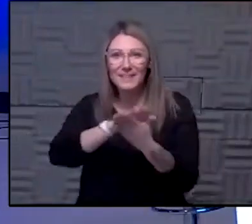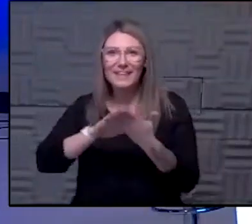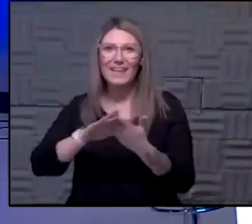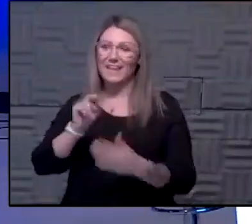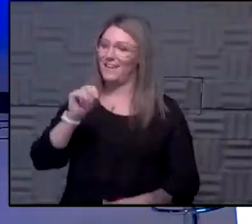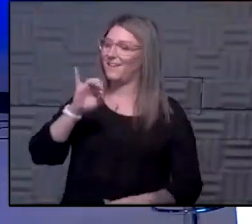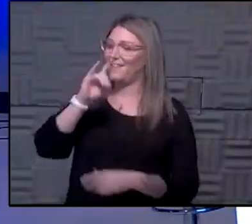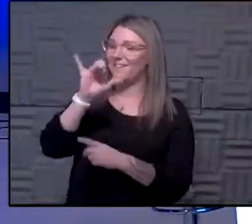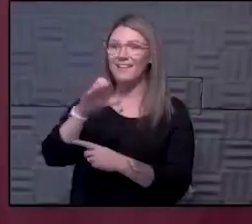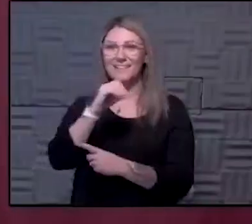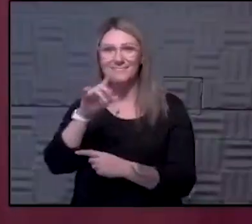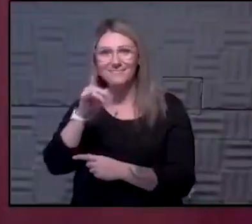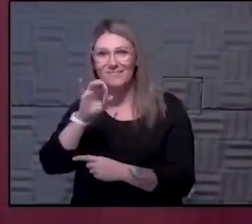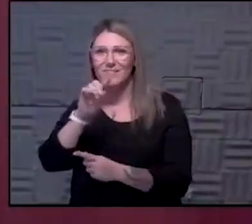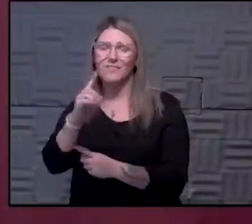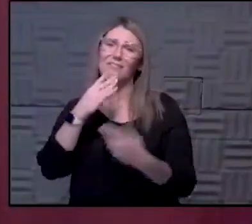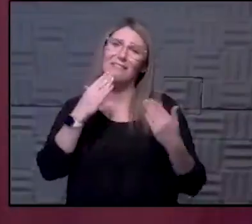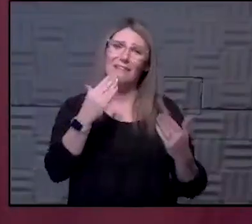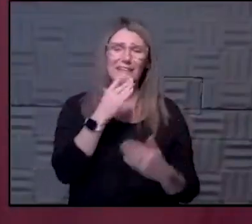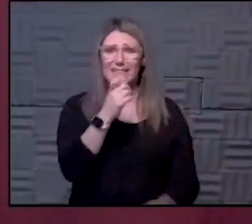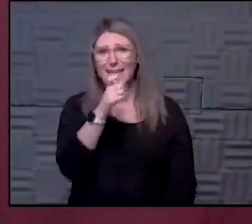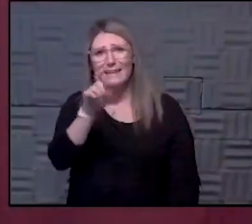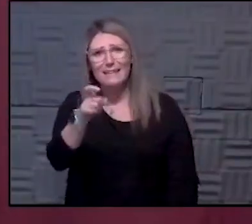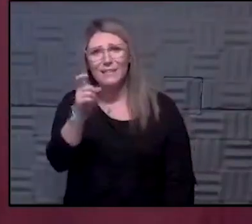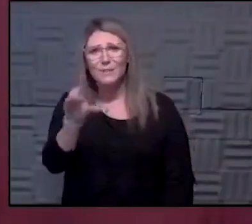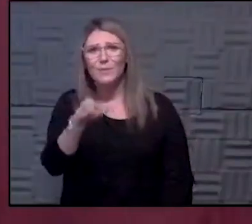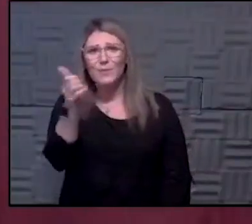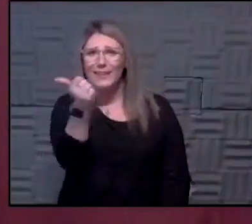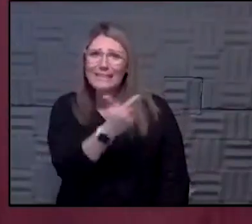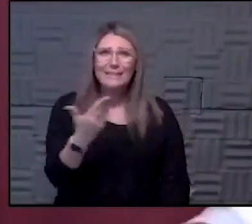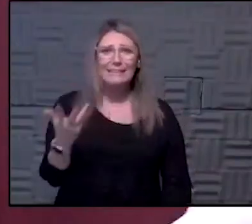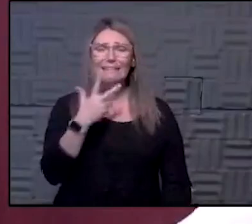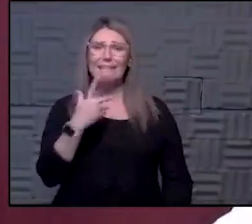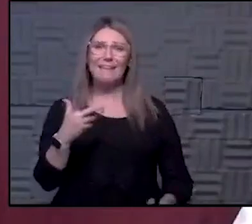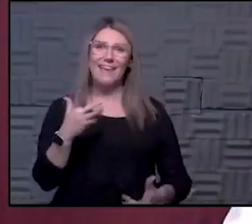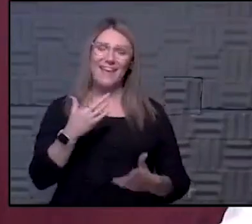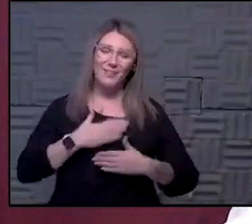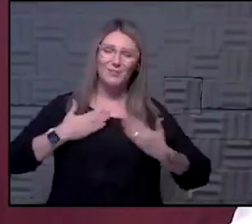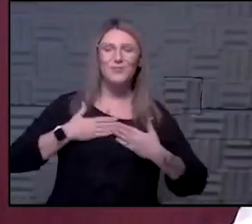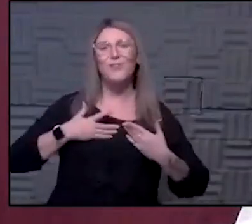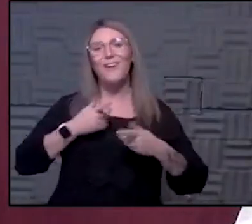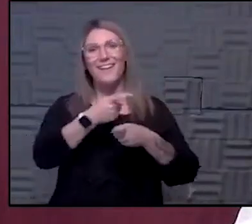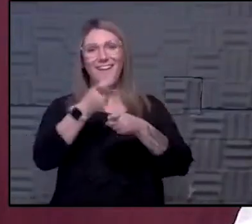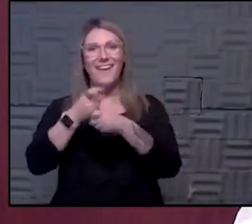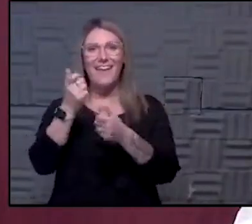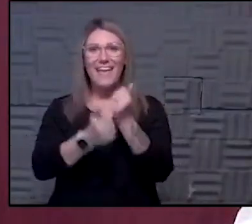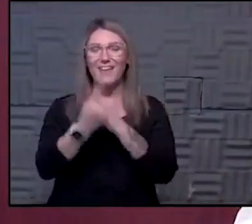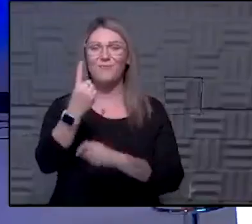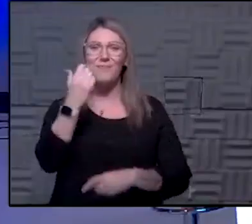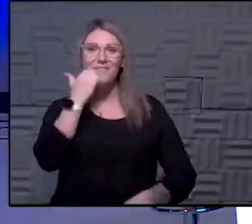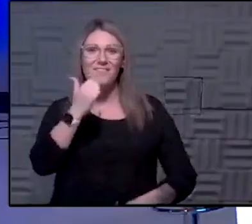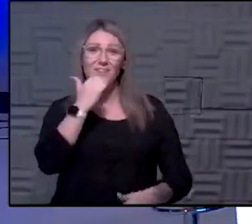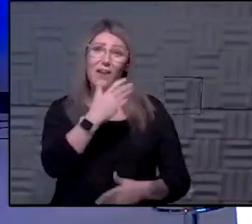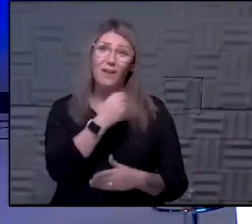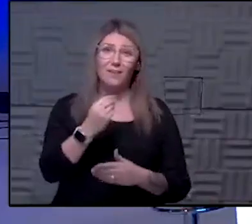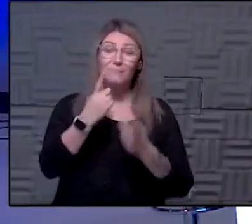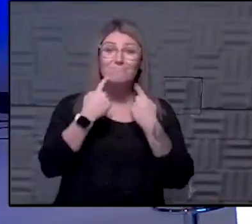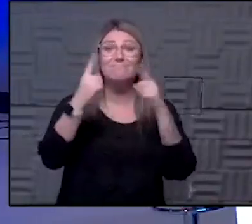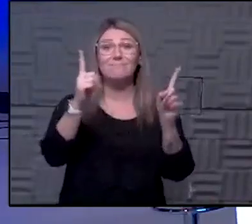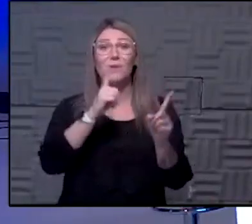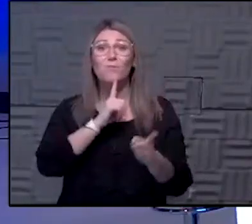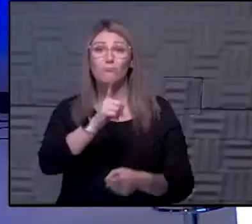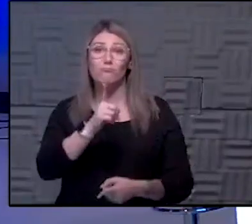David, thank you. You don't have to do anything. Our joy is actually being able to come here and mess around with everybody every day and just try and tell the truth about this whole